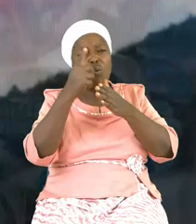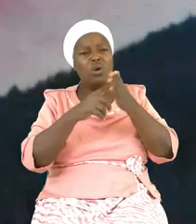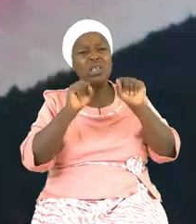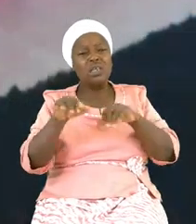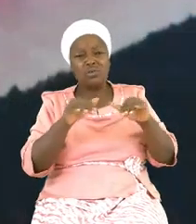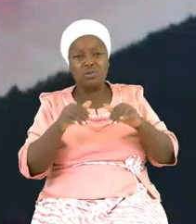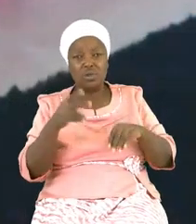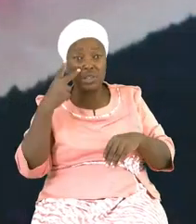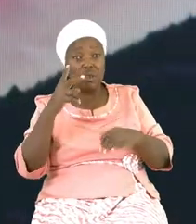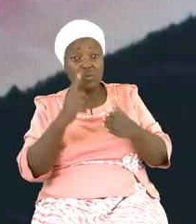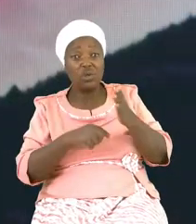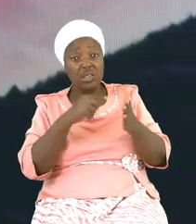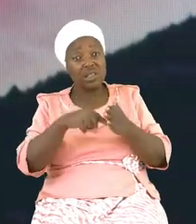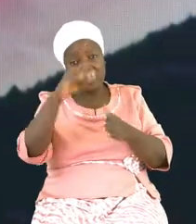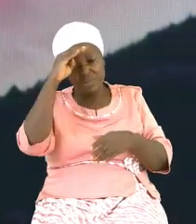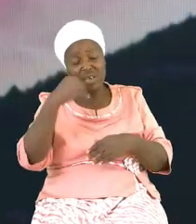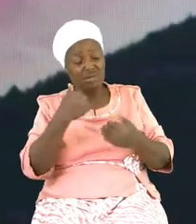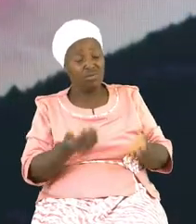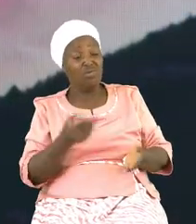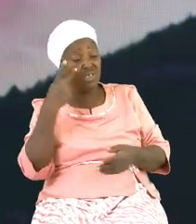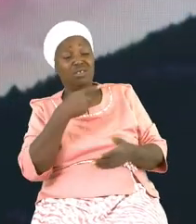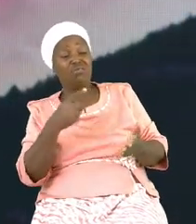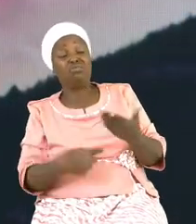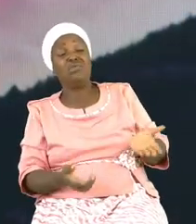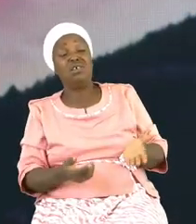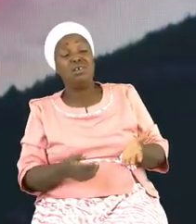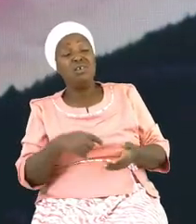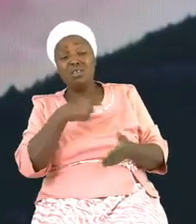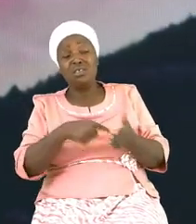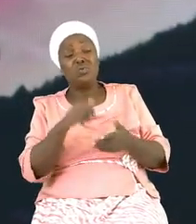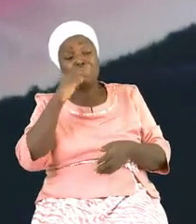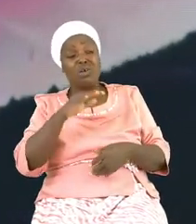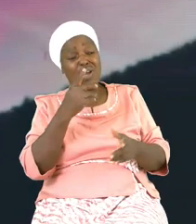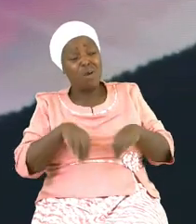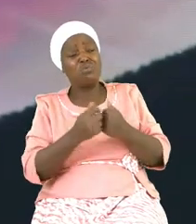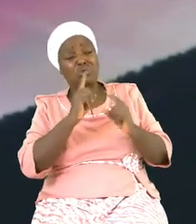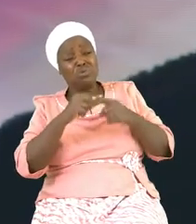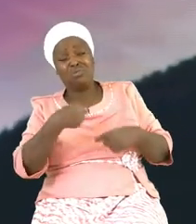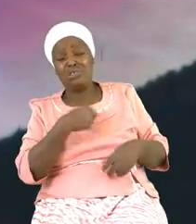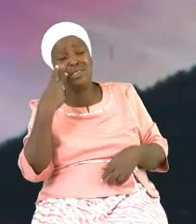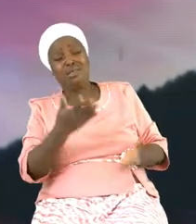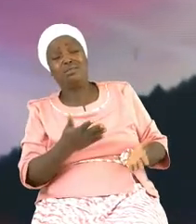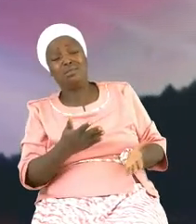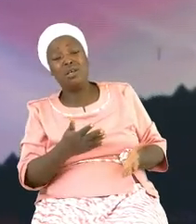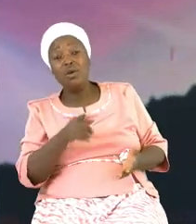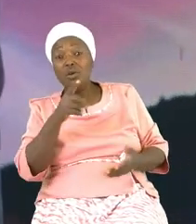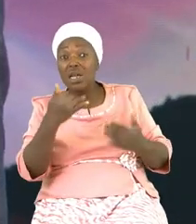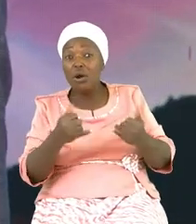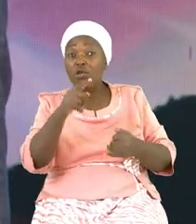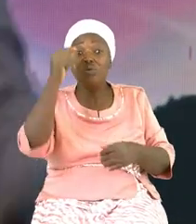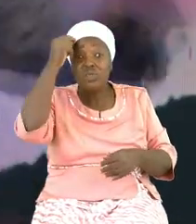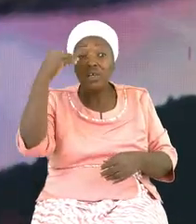man has done? Well, look at this, what this woman has said. Now, think of the blessing you're